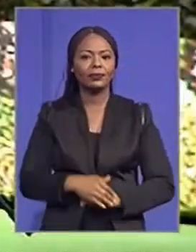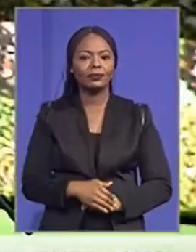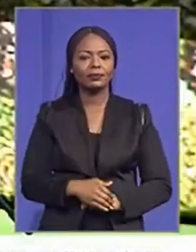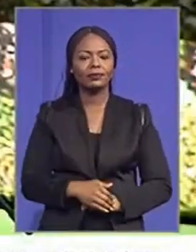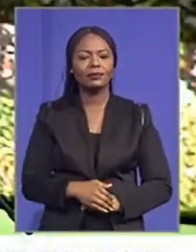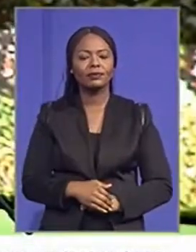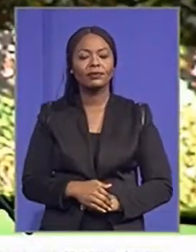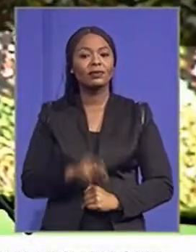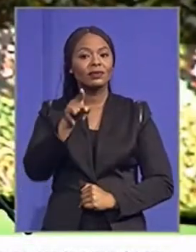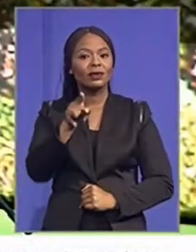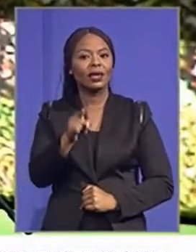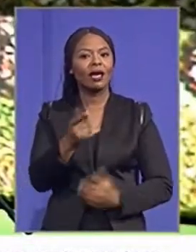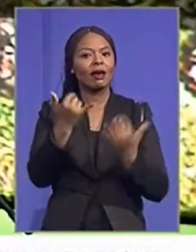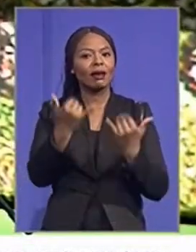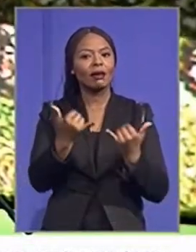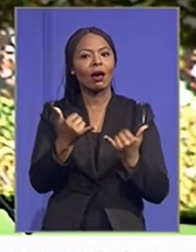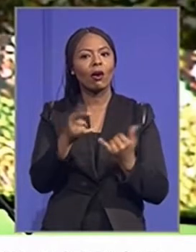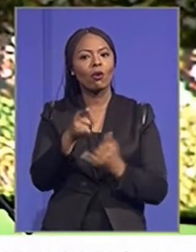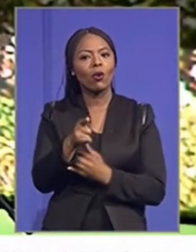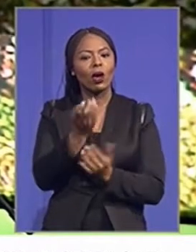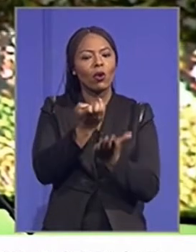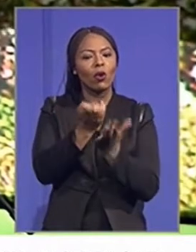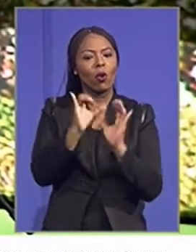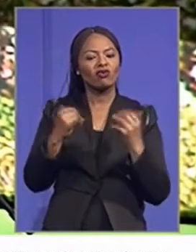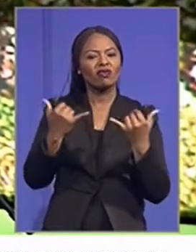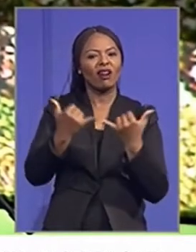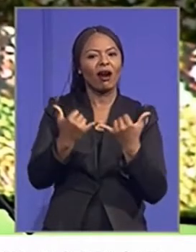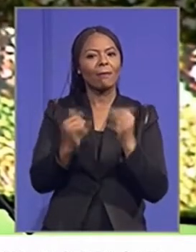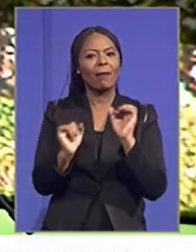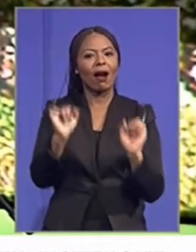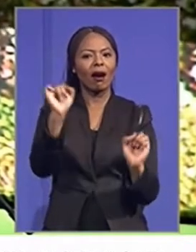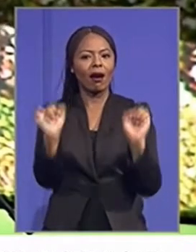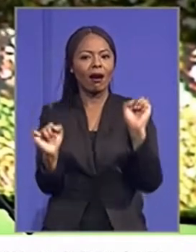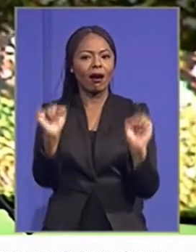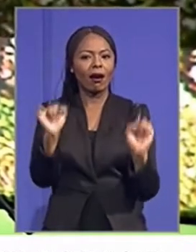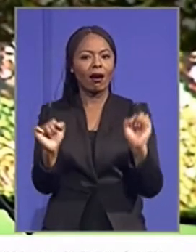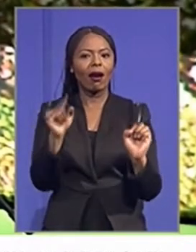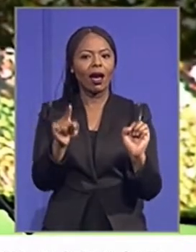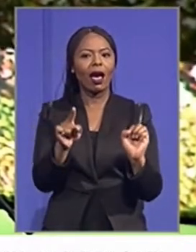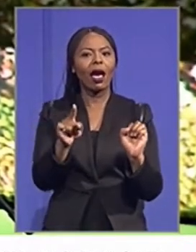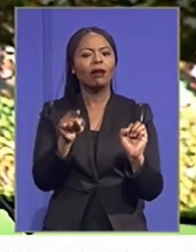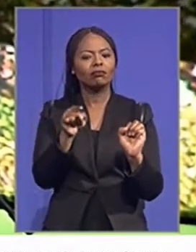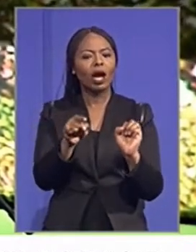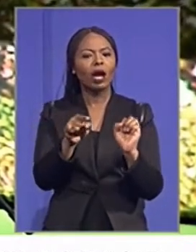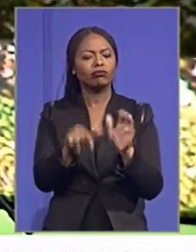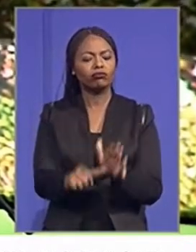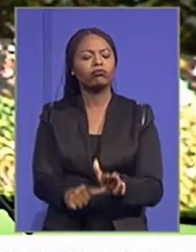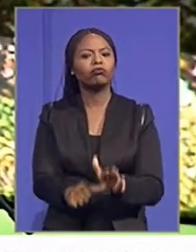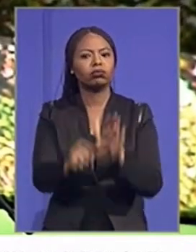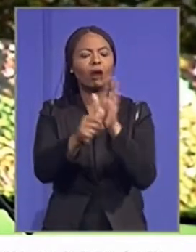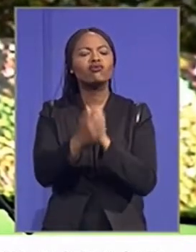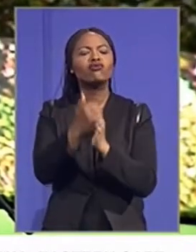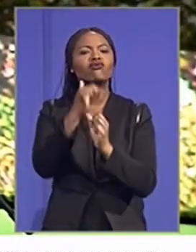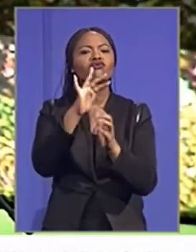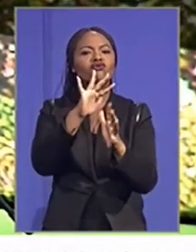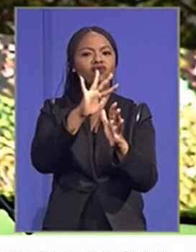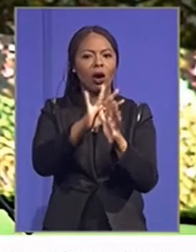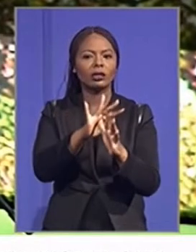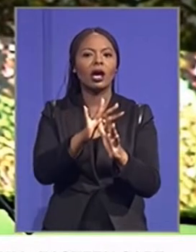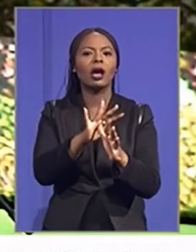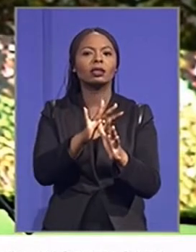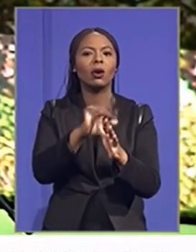our economy's most important sectors. As you heard, it contributes a great deal to